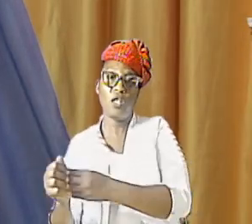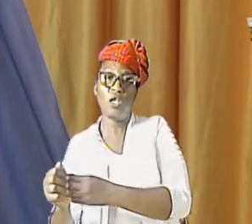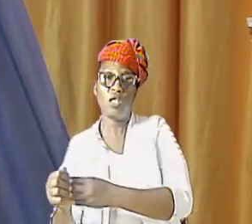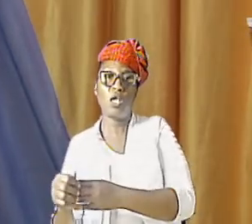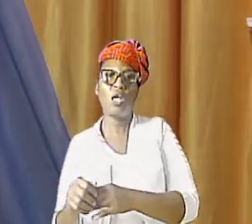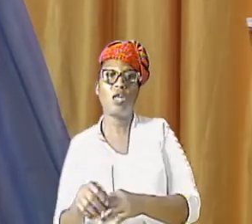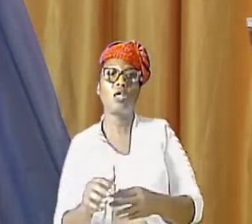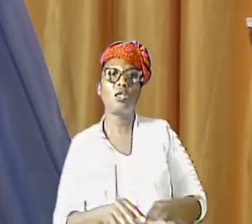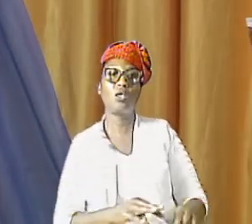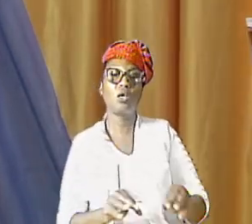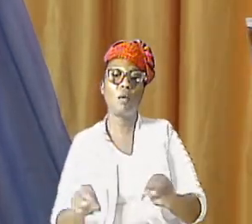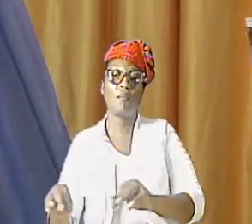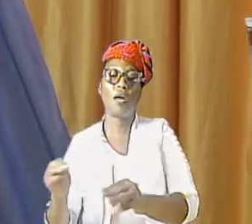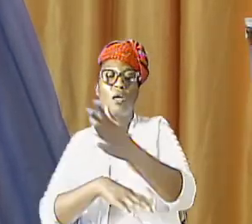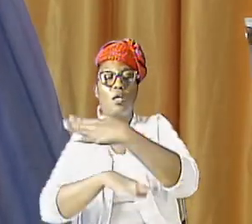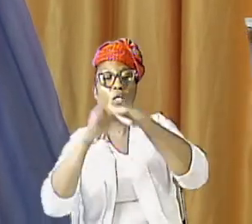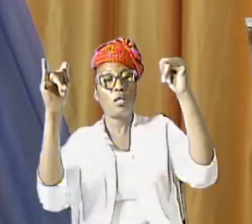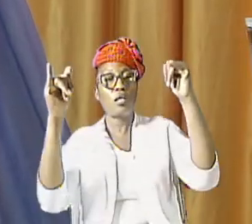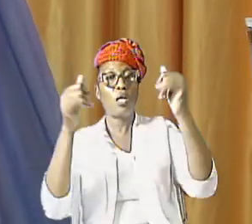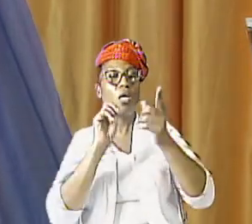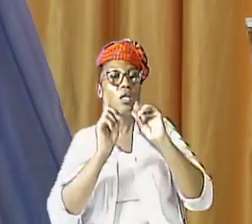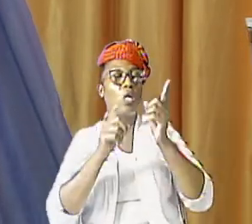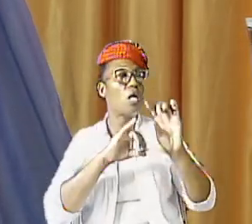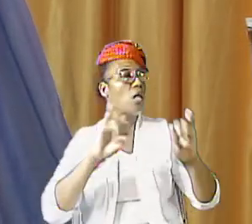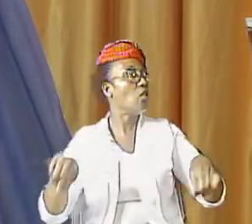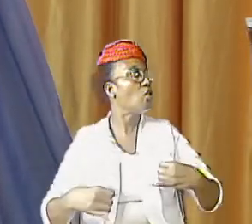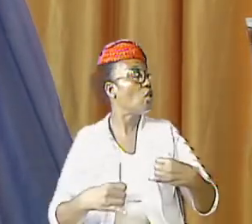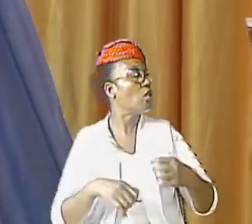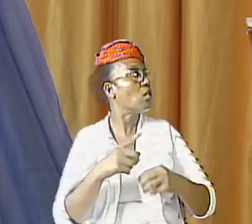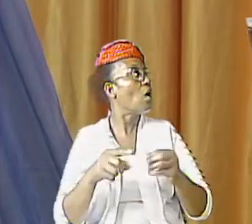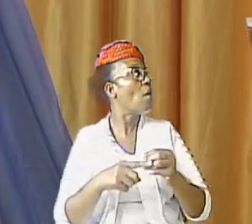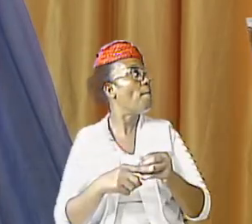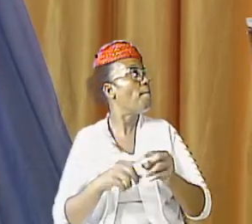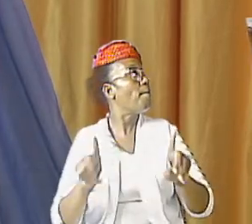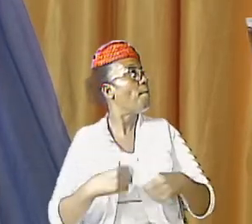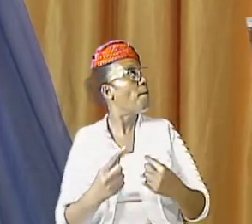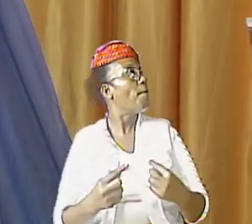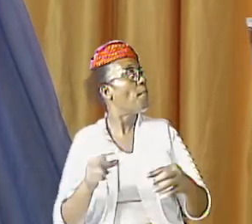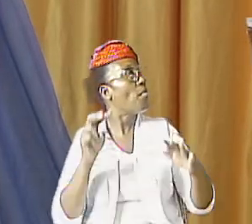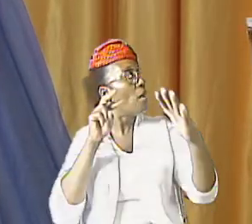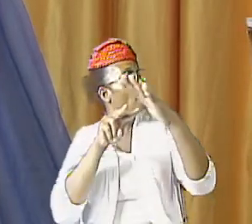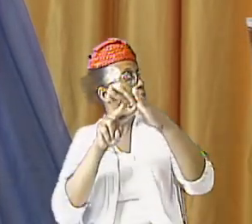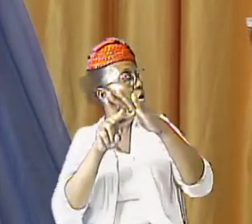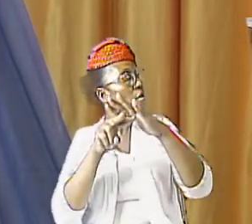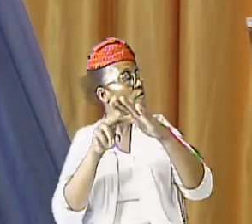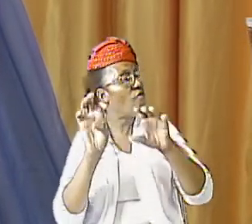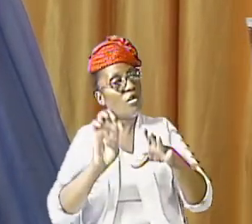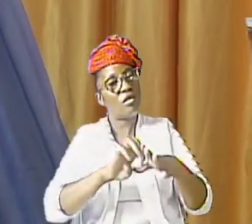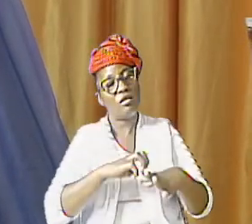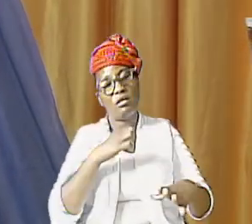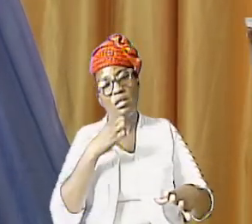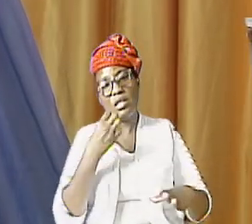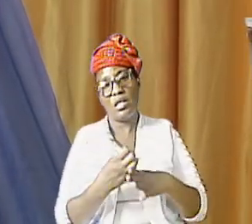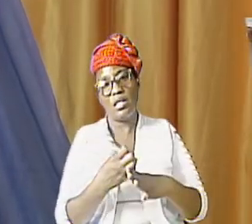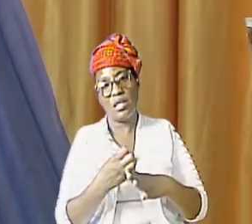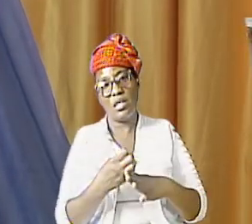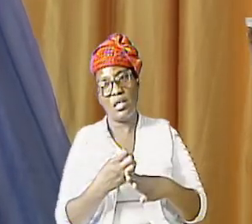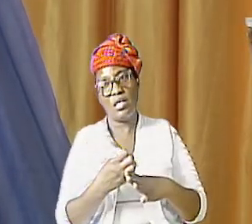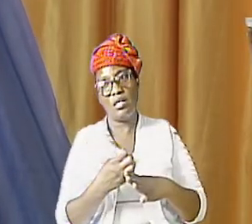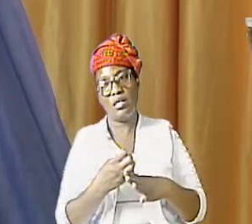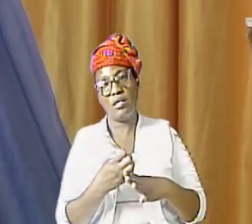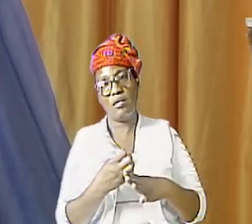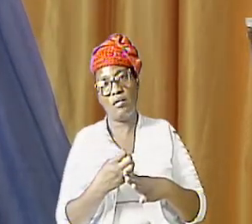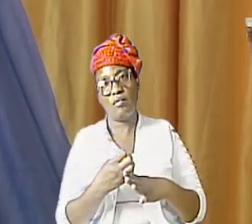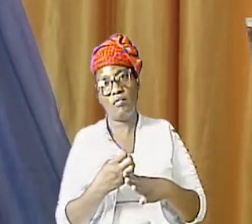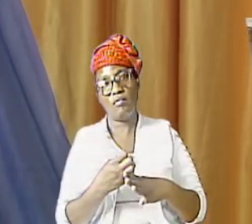to Zion, we're not talking just about a great prophet, because truly even